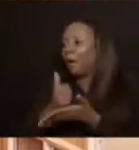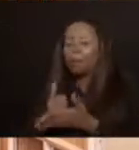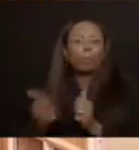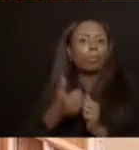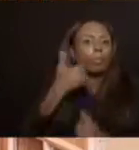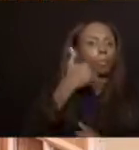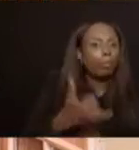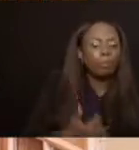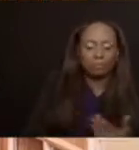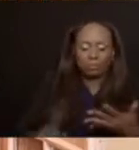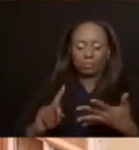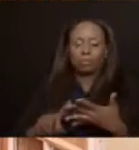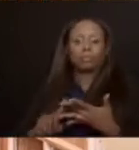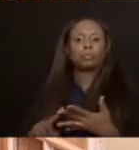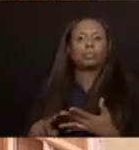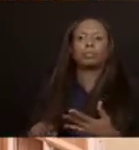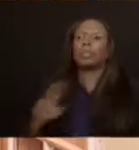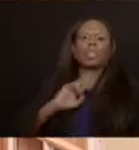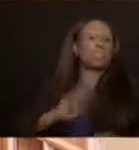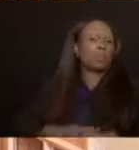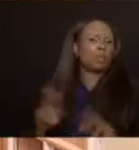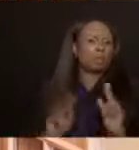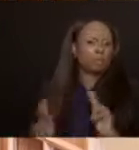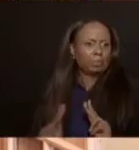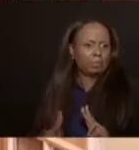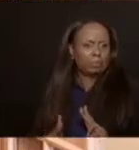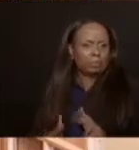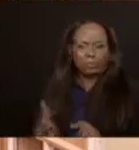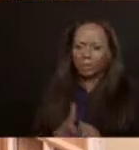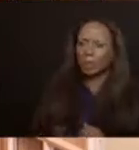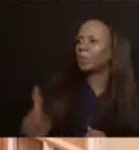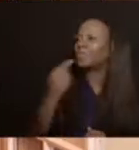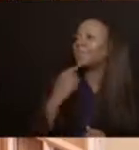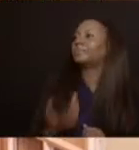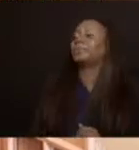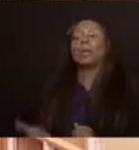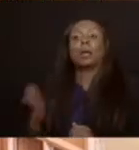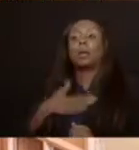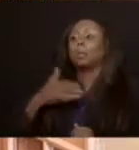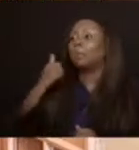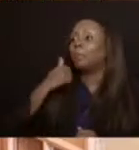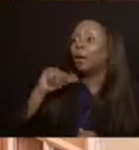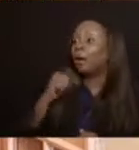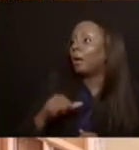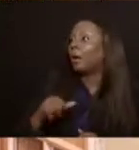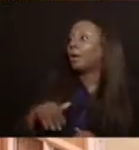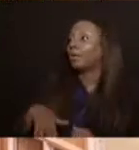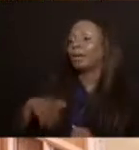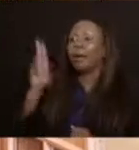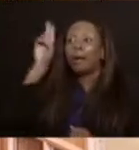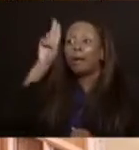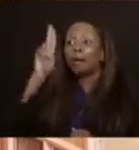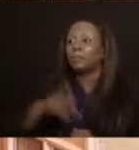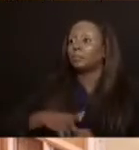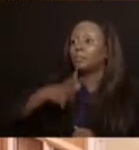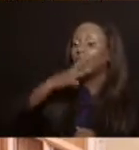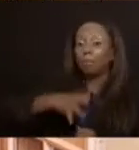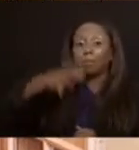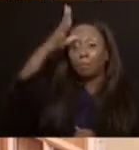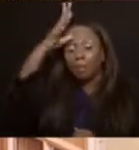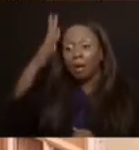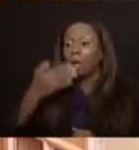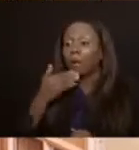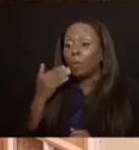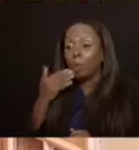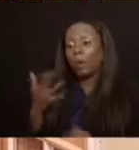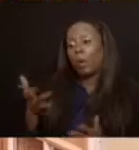is ordinary persons coming because they know that they have an auntie or a granny or an uncle or a daddy or a mummy at home that they